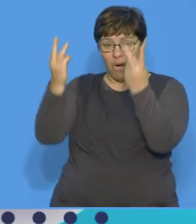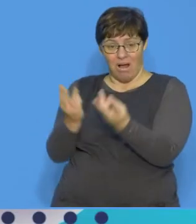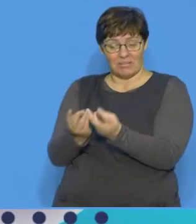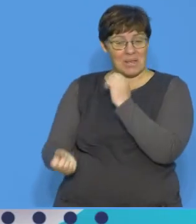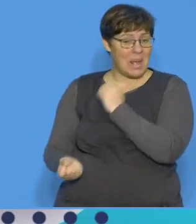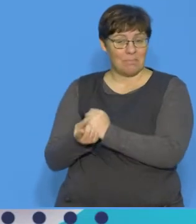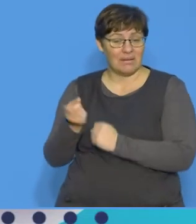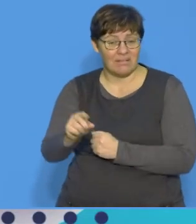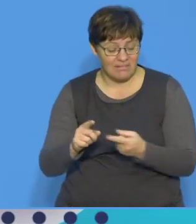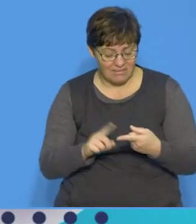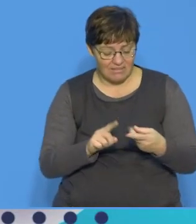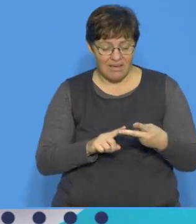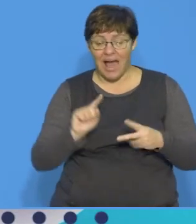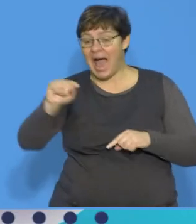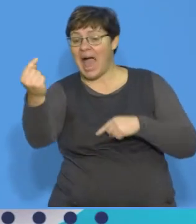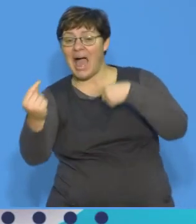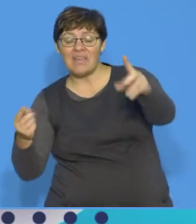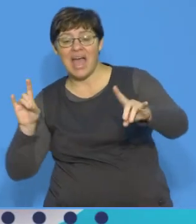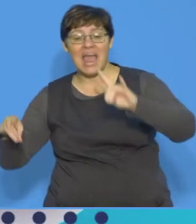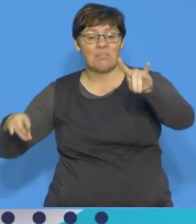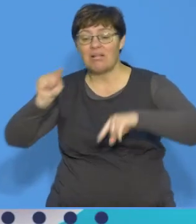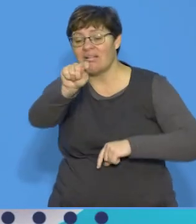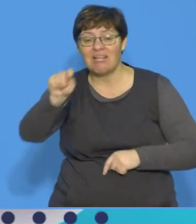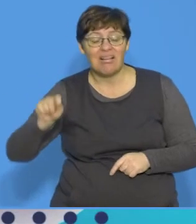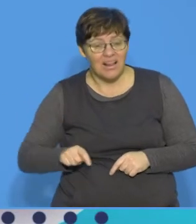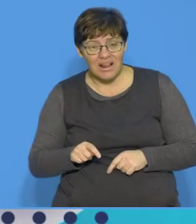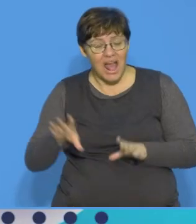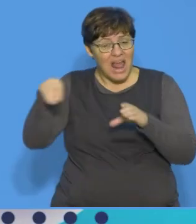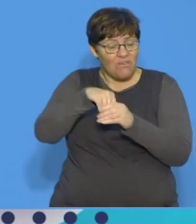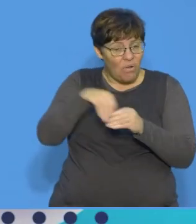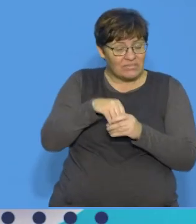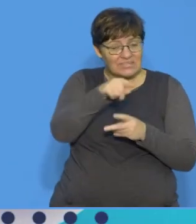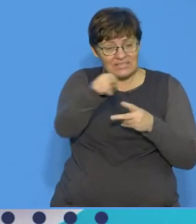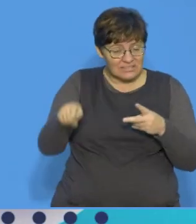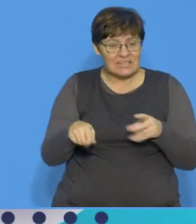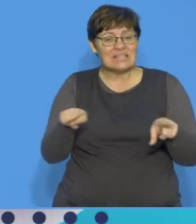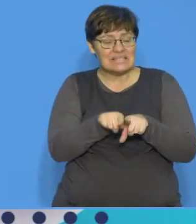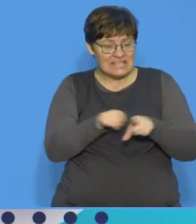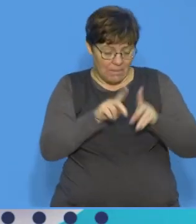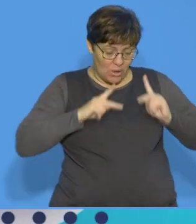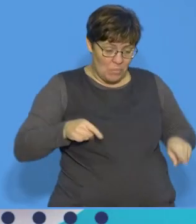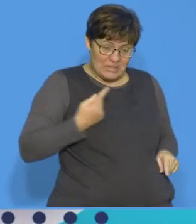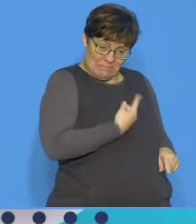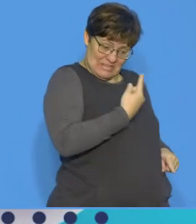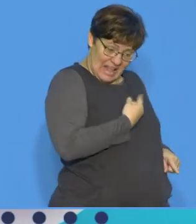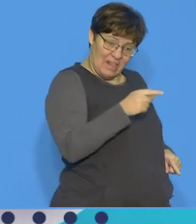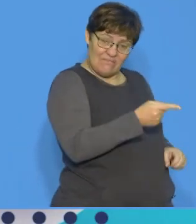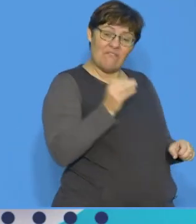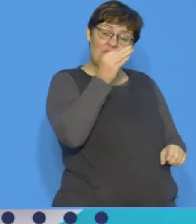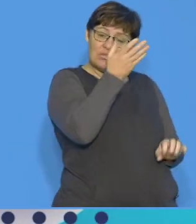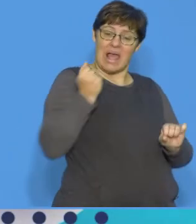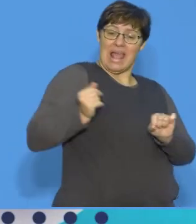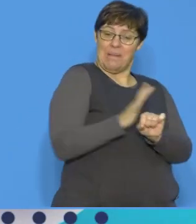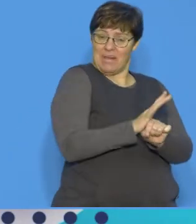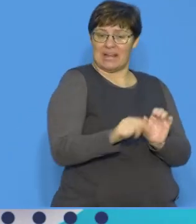earth, to the other organisms that we share the earth with, and to the human population in the